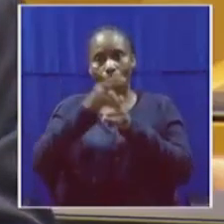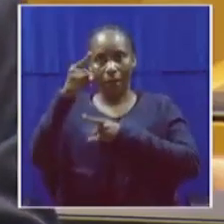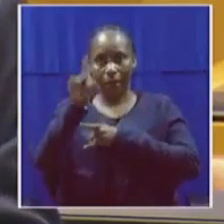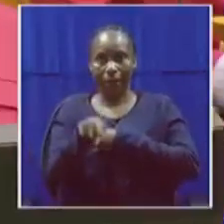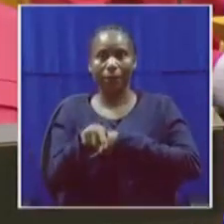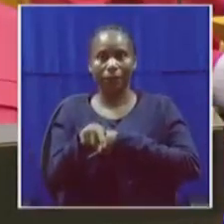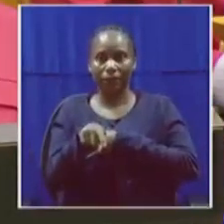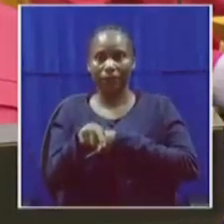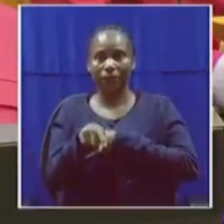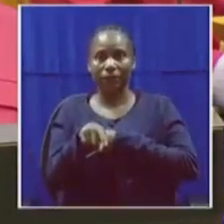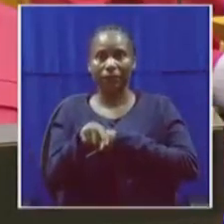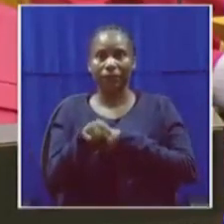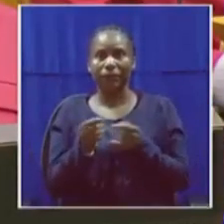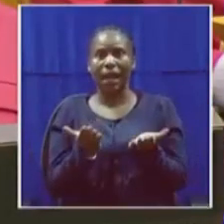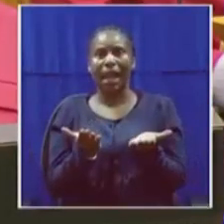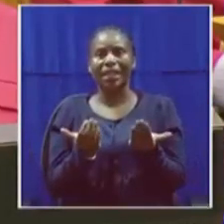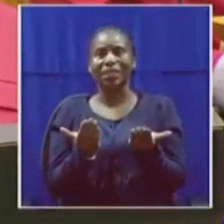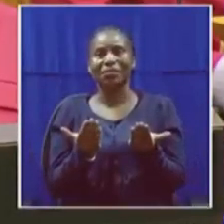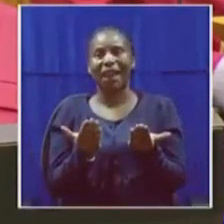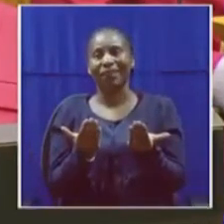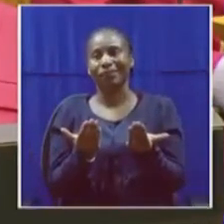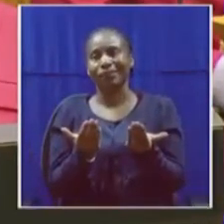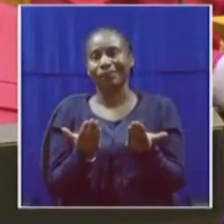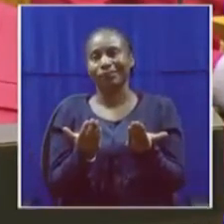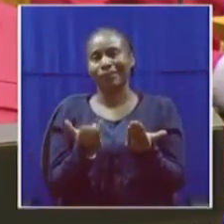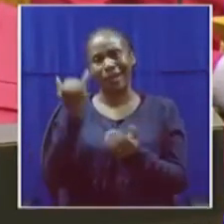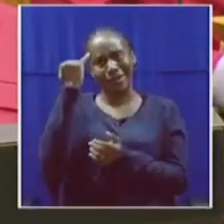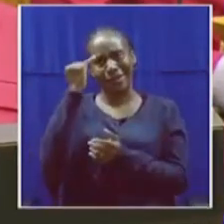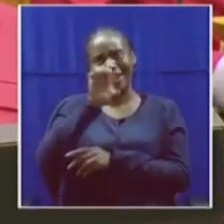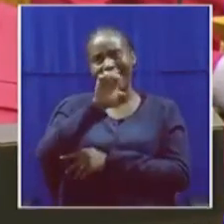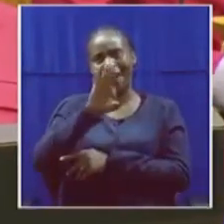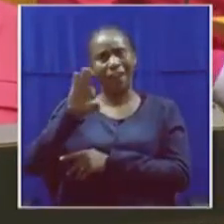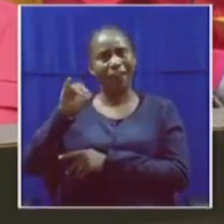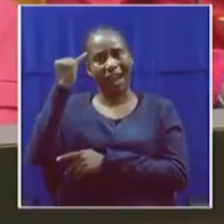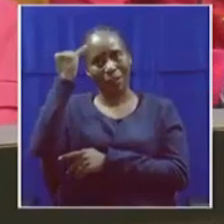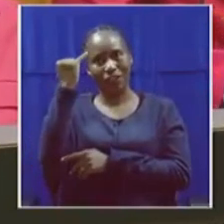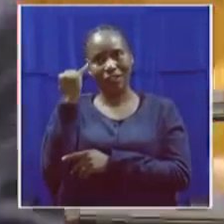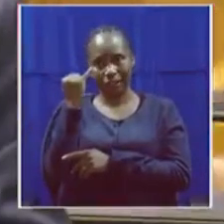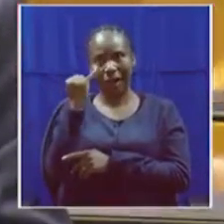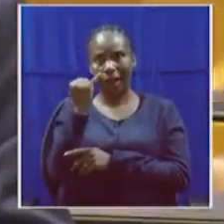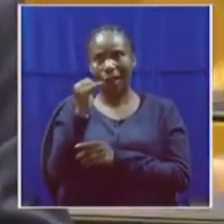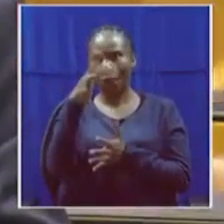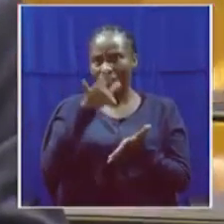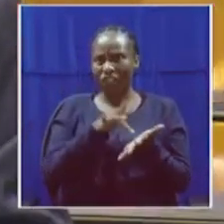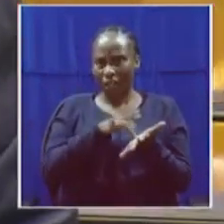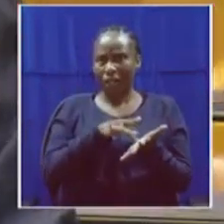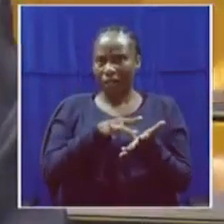So you can't expect the EFF ideological position to be that of the ANC. It's not.